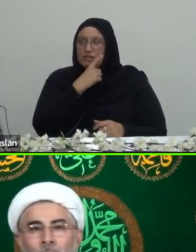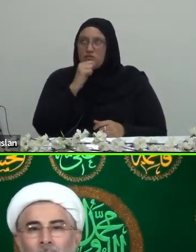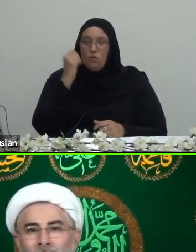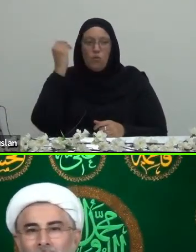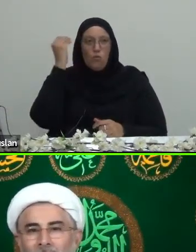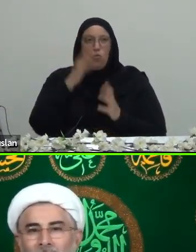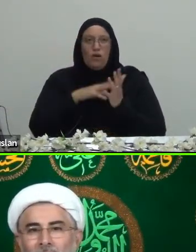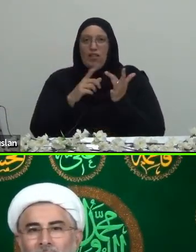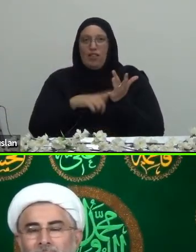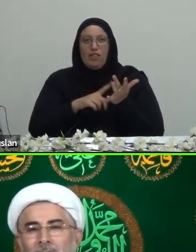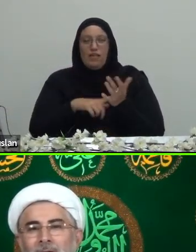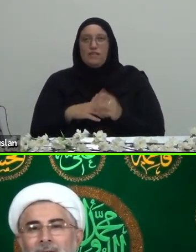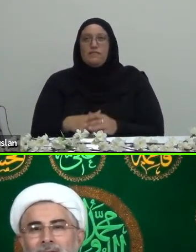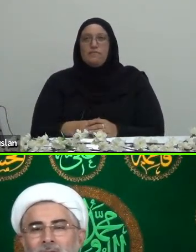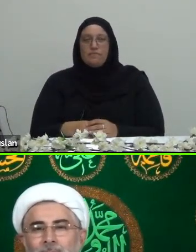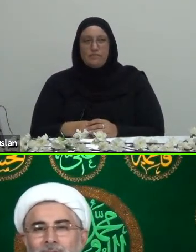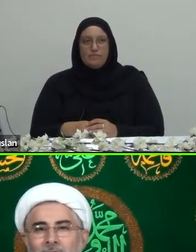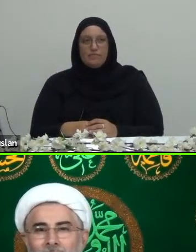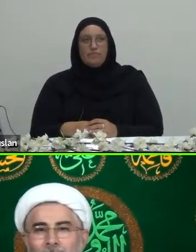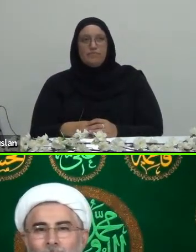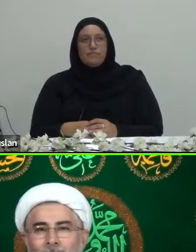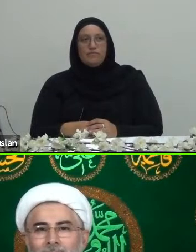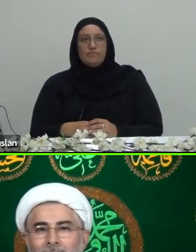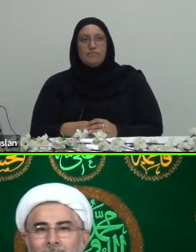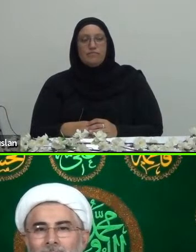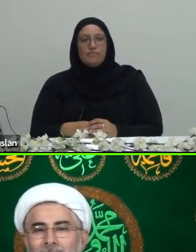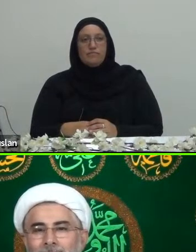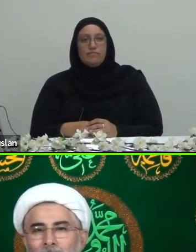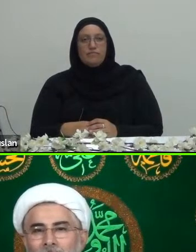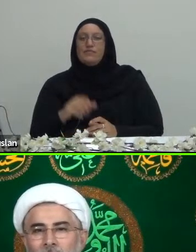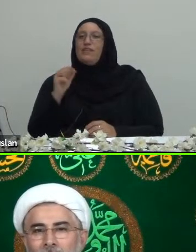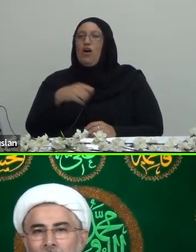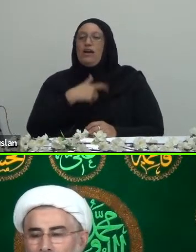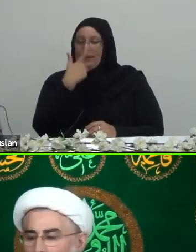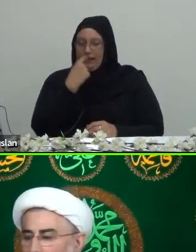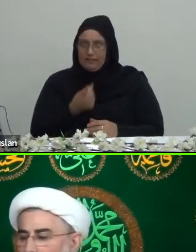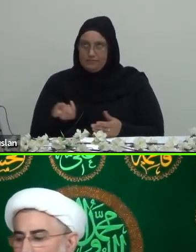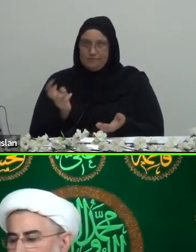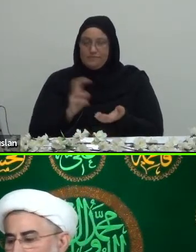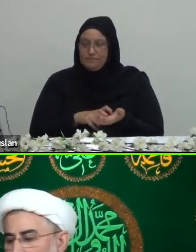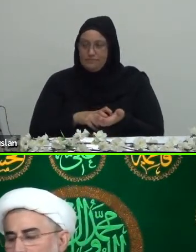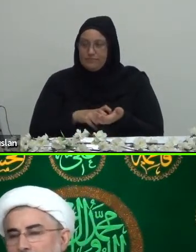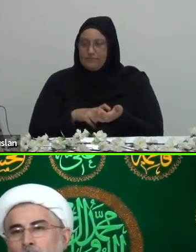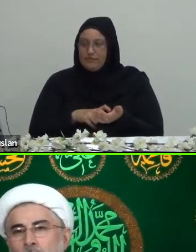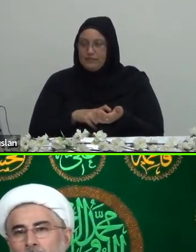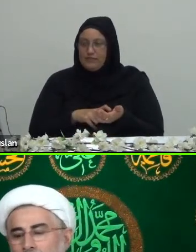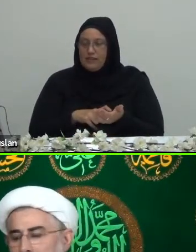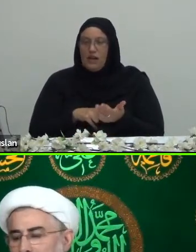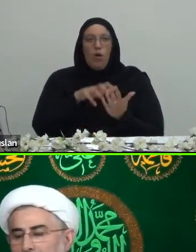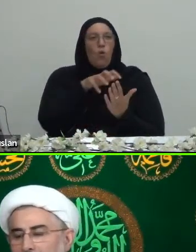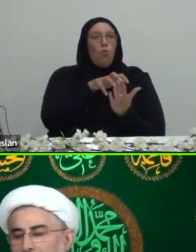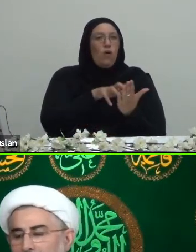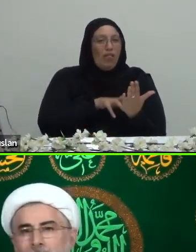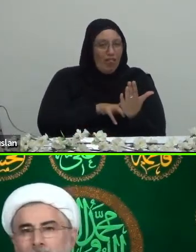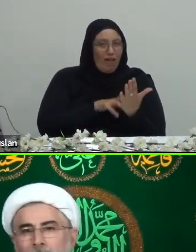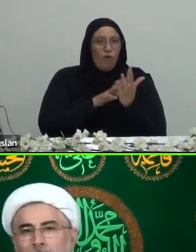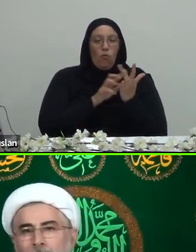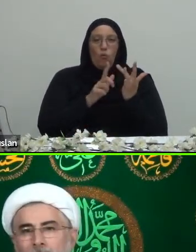need to know about the context of it. Last page in our will, page number 9, give it to me, you sign, and